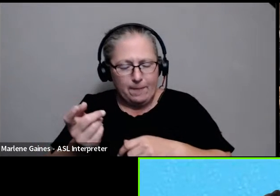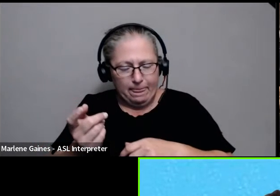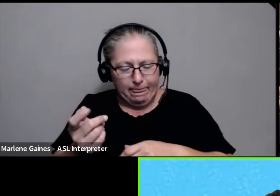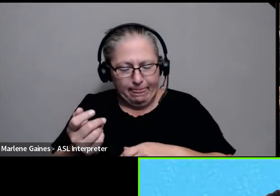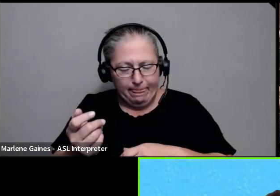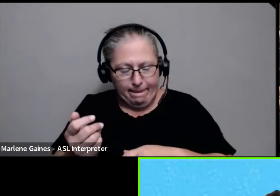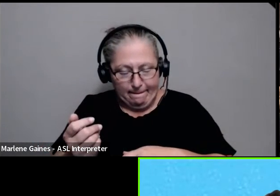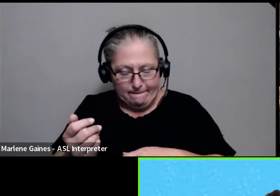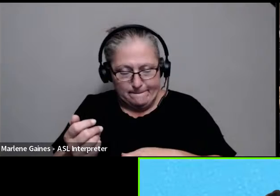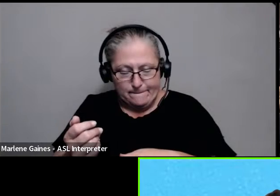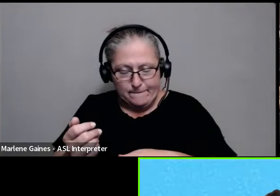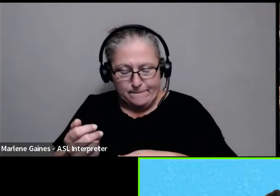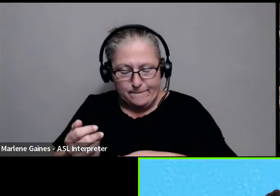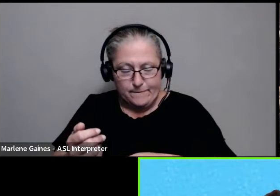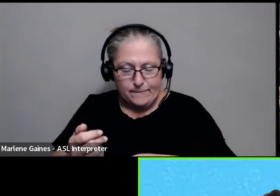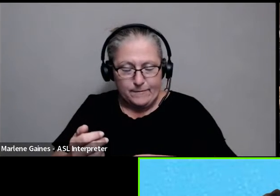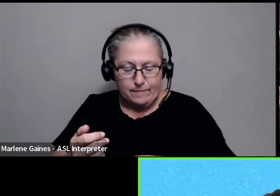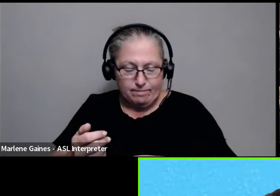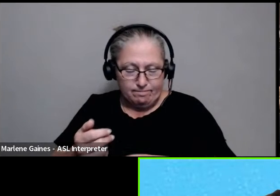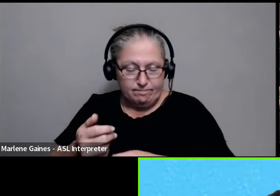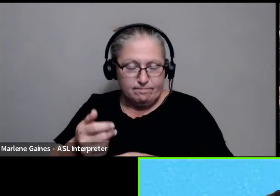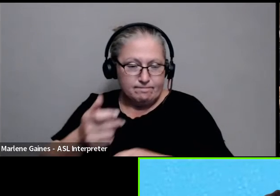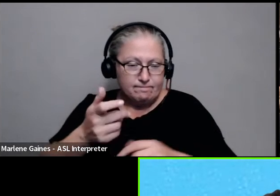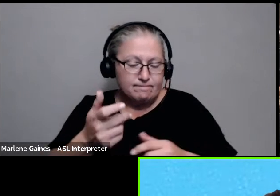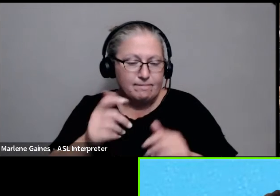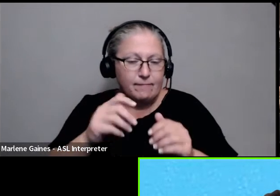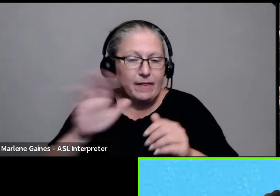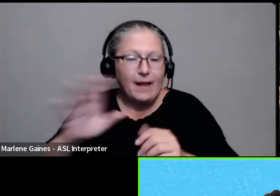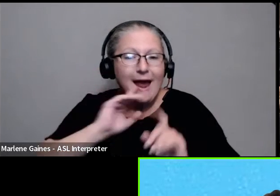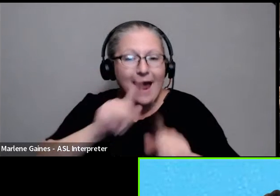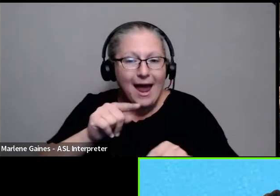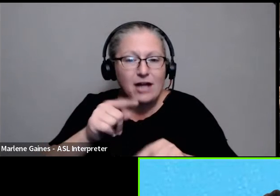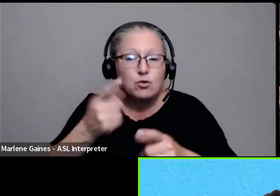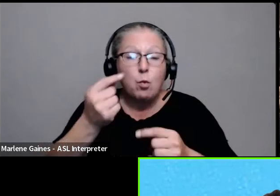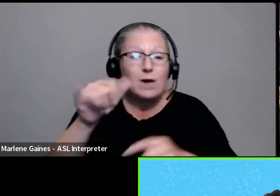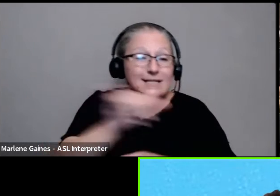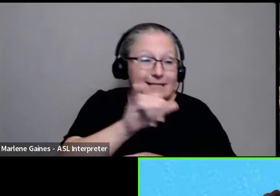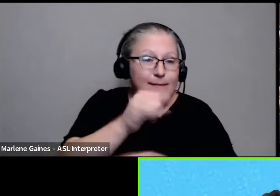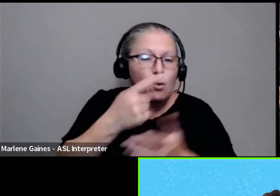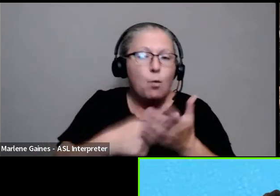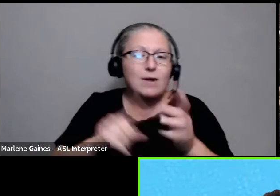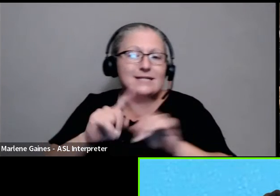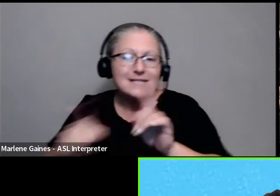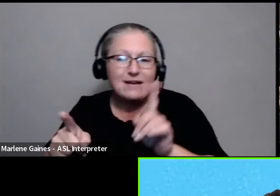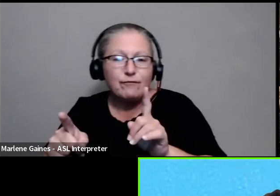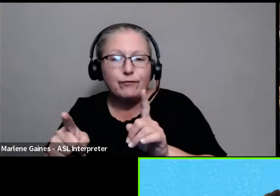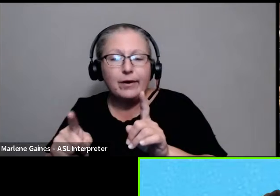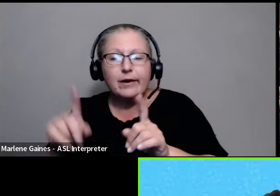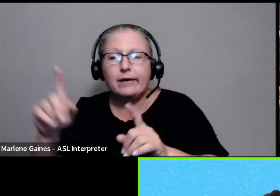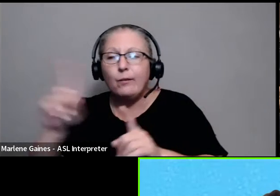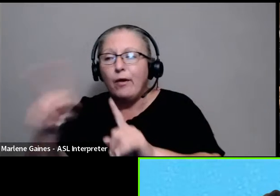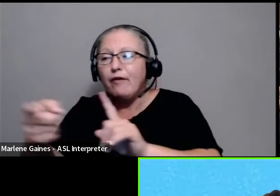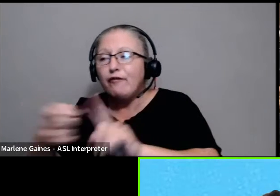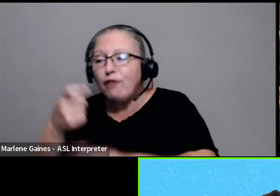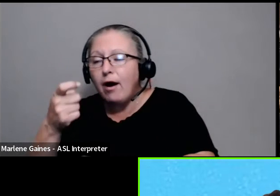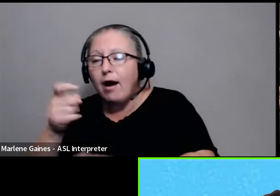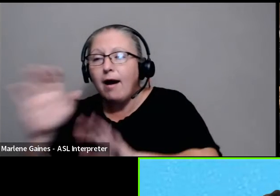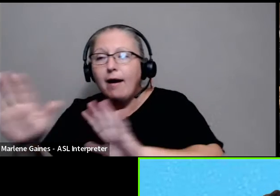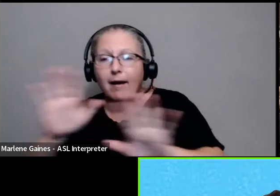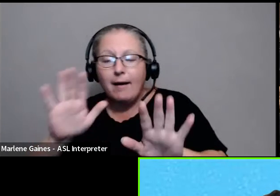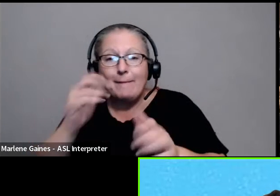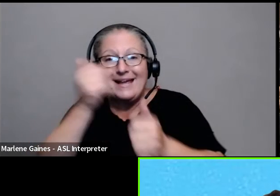those answers, what are the similarities? What are the differences? Even like demographically, in